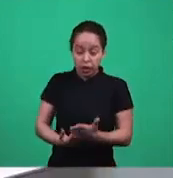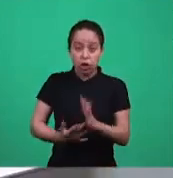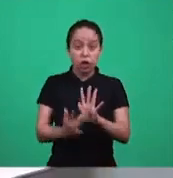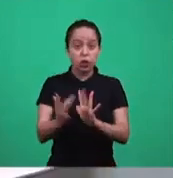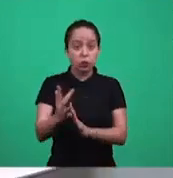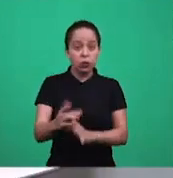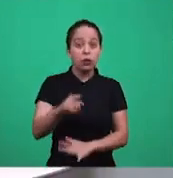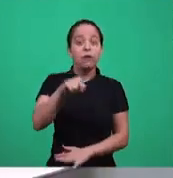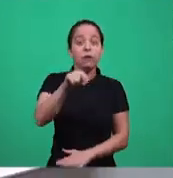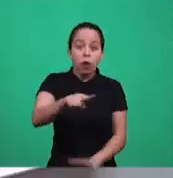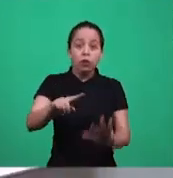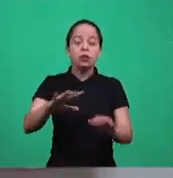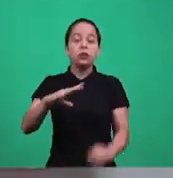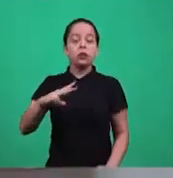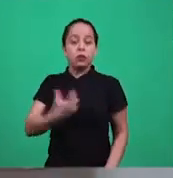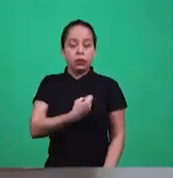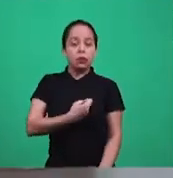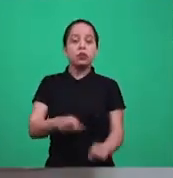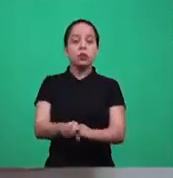be saved, you and your home.